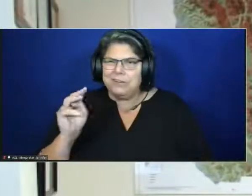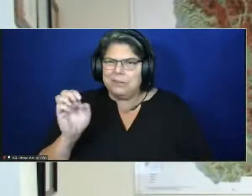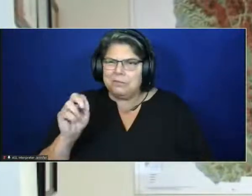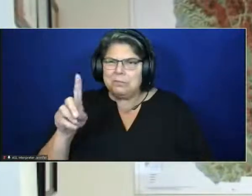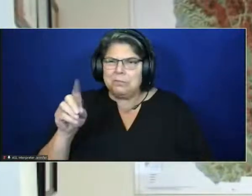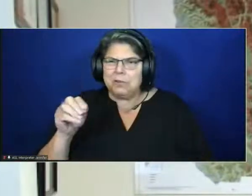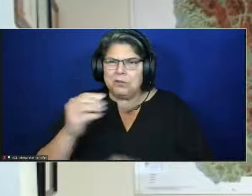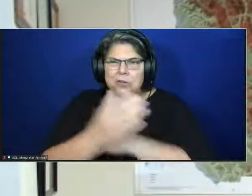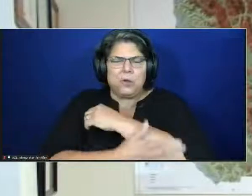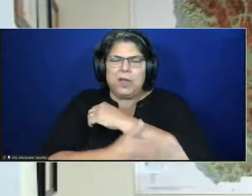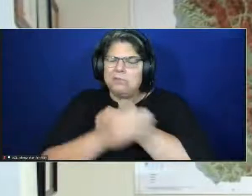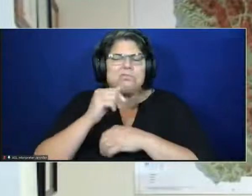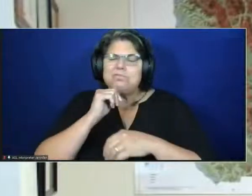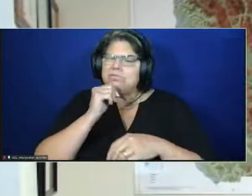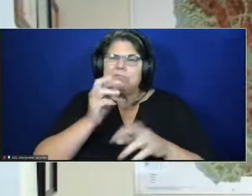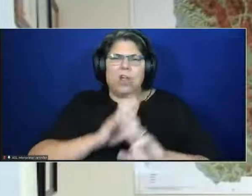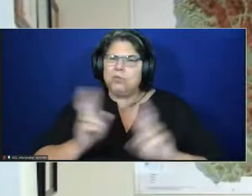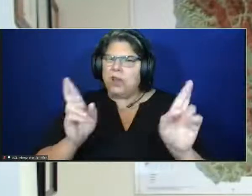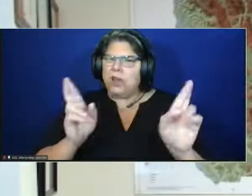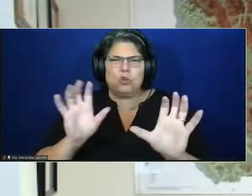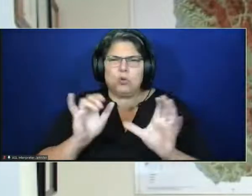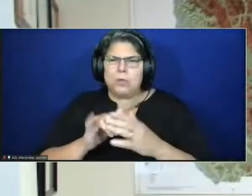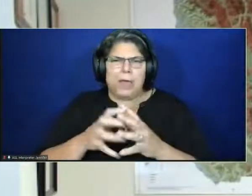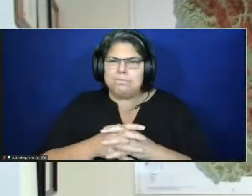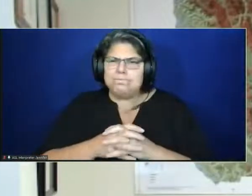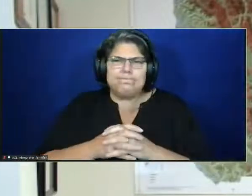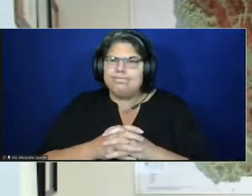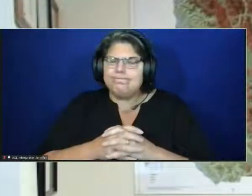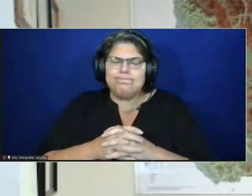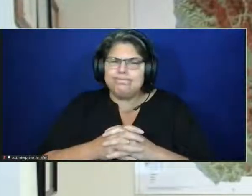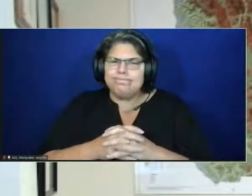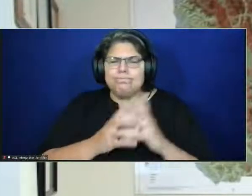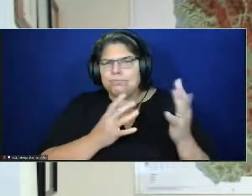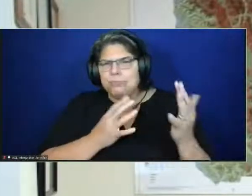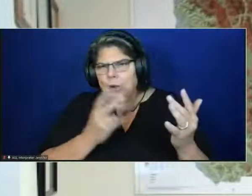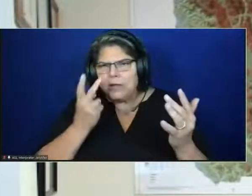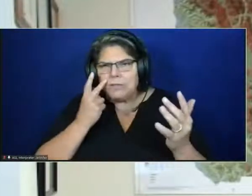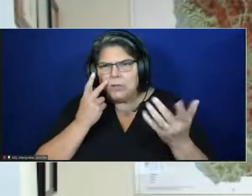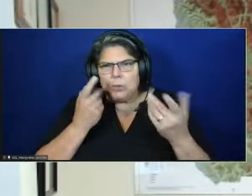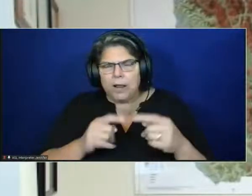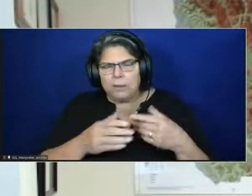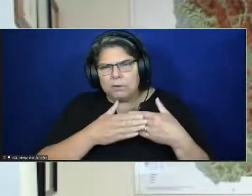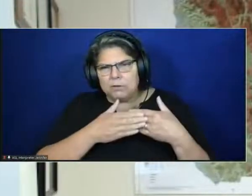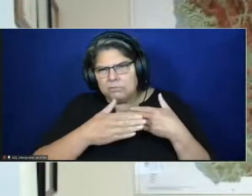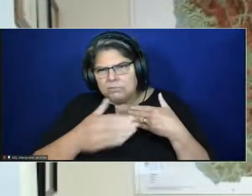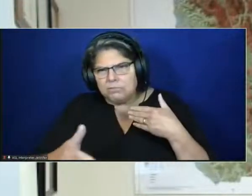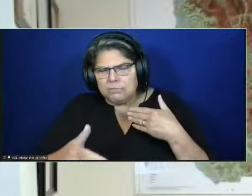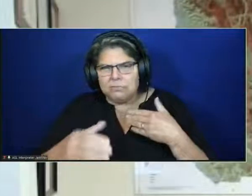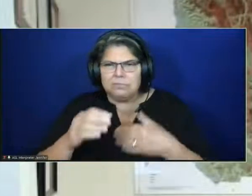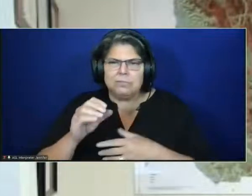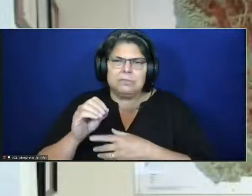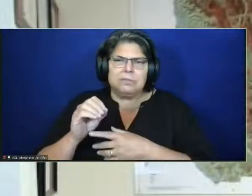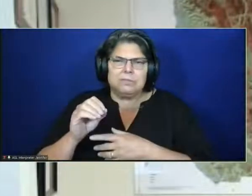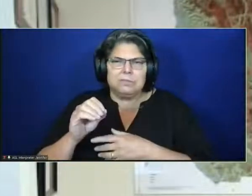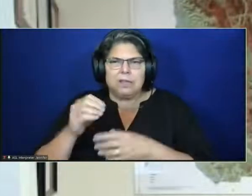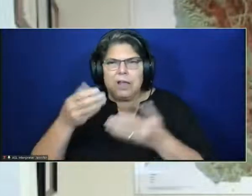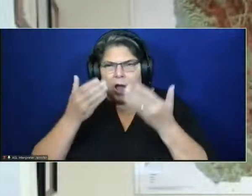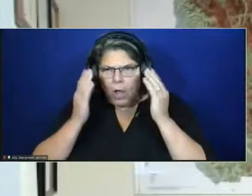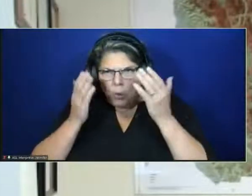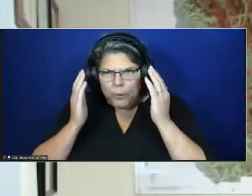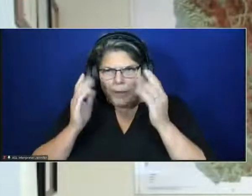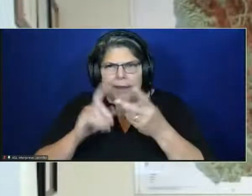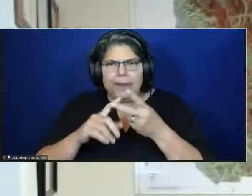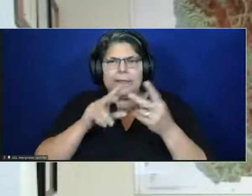I'm not ready to make that prediction. I want to see what happens in the next few months of Halloween and Thanksgiving